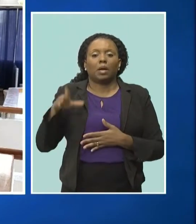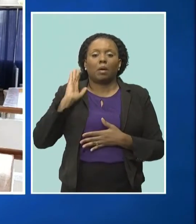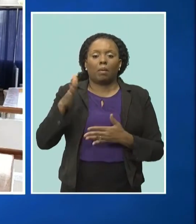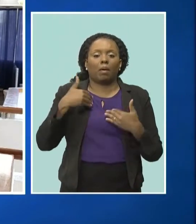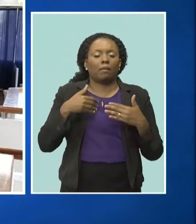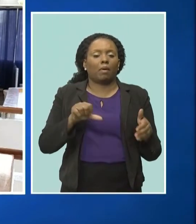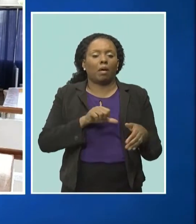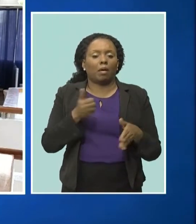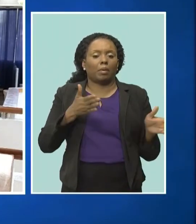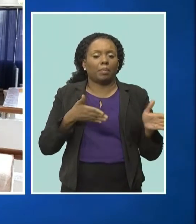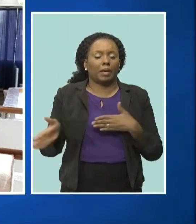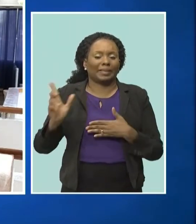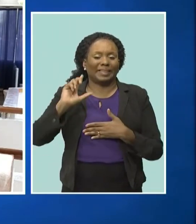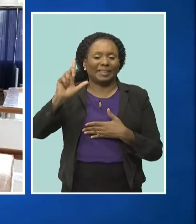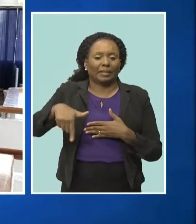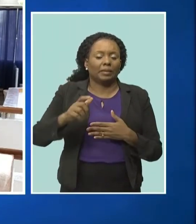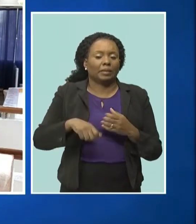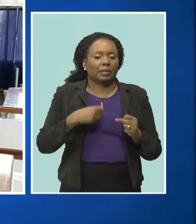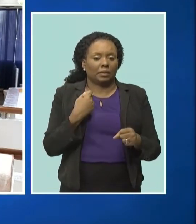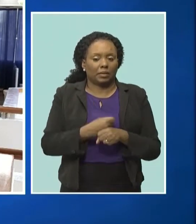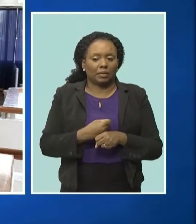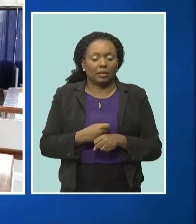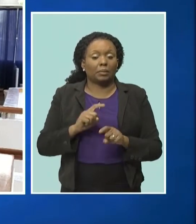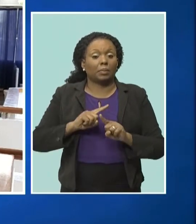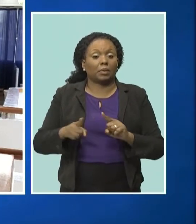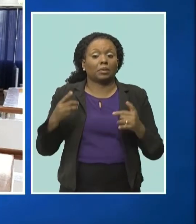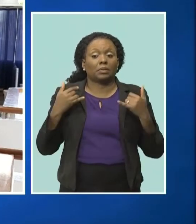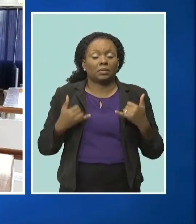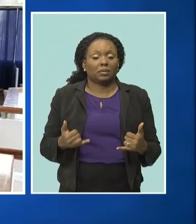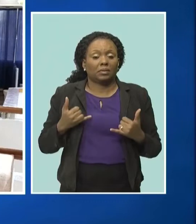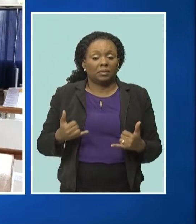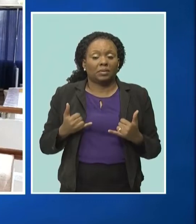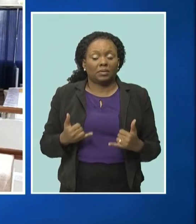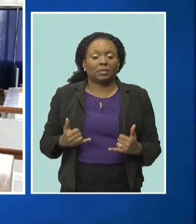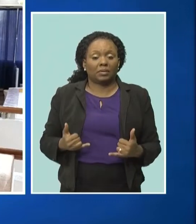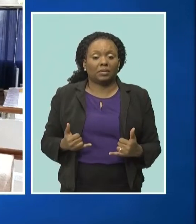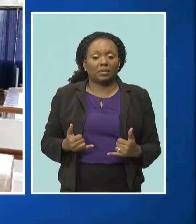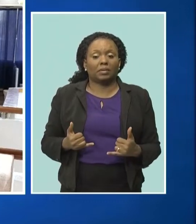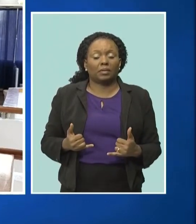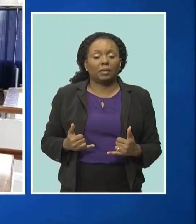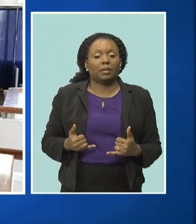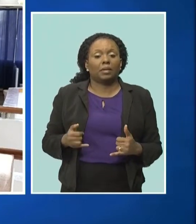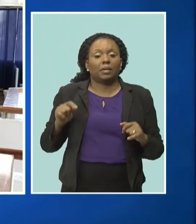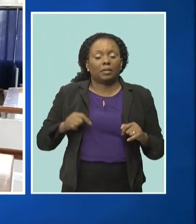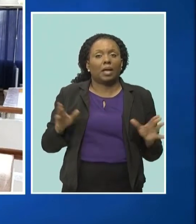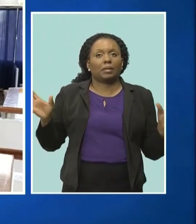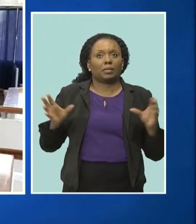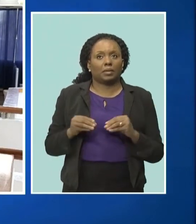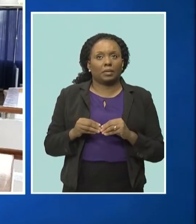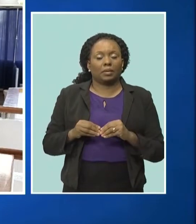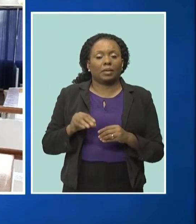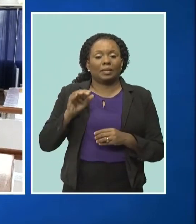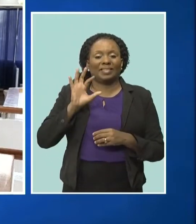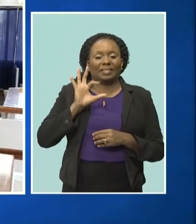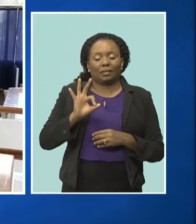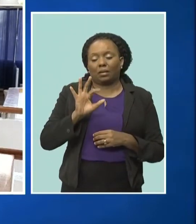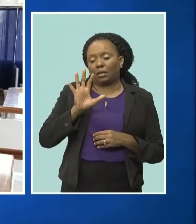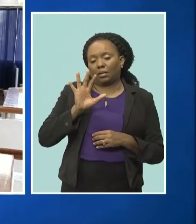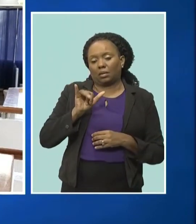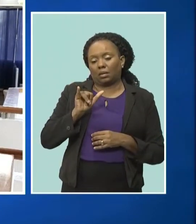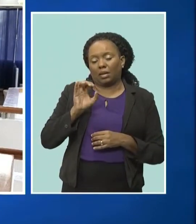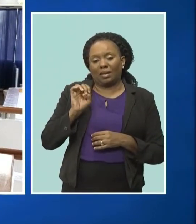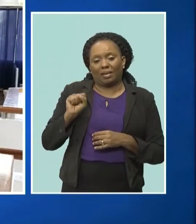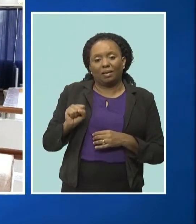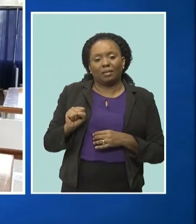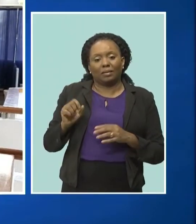in the year that you will hear of soon, but this today is the Trade and Innovation Summit, where 9 Yes clients are on display